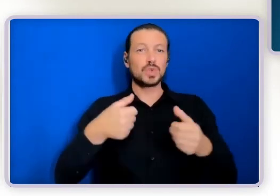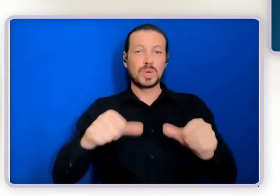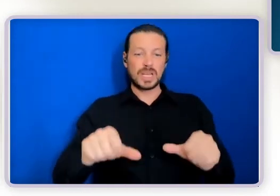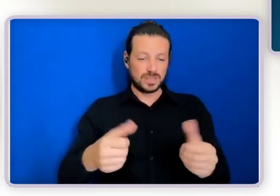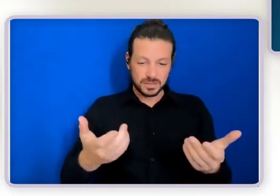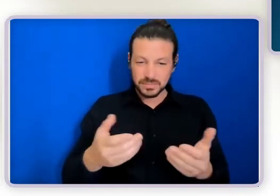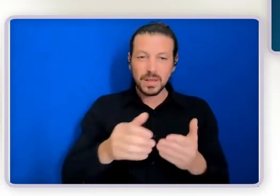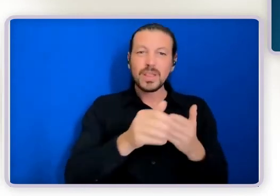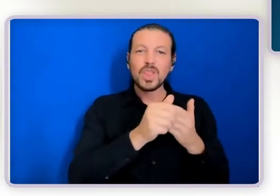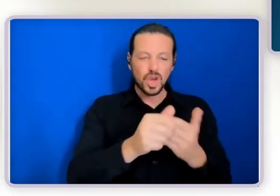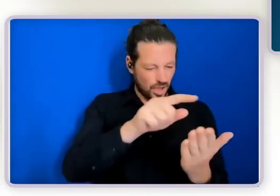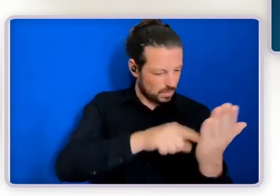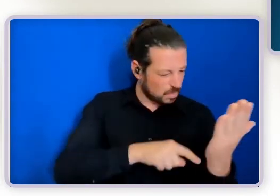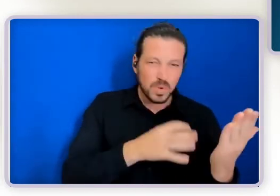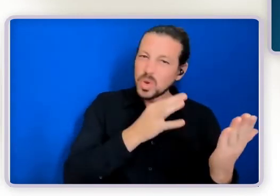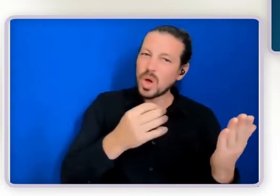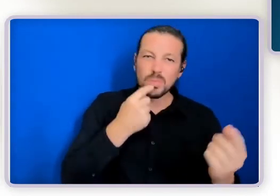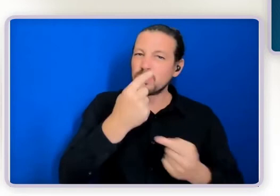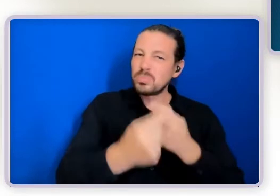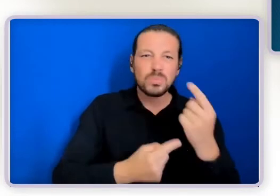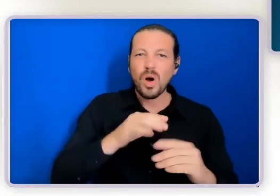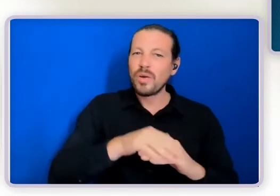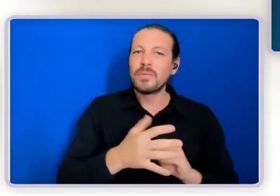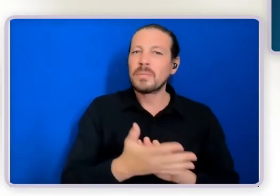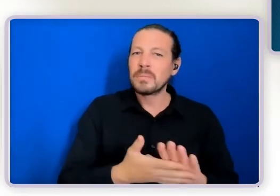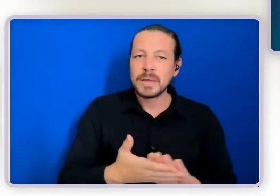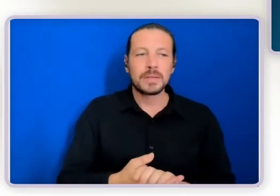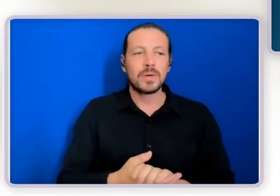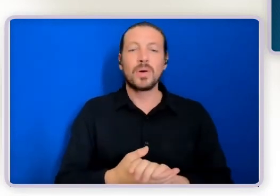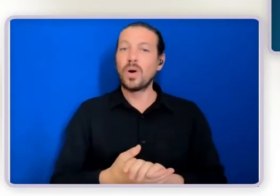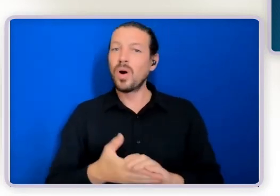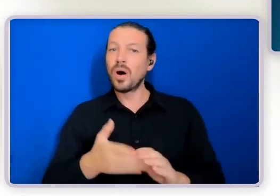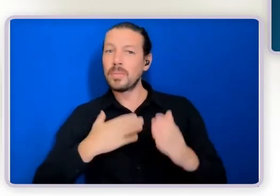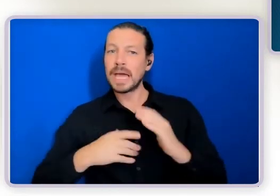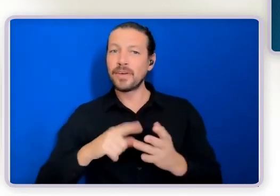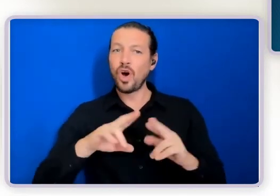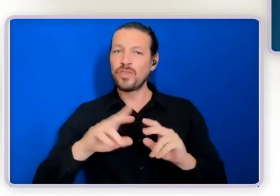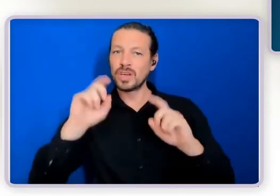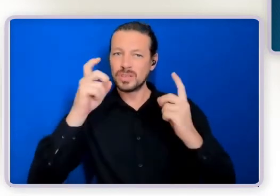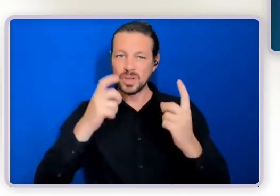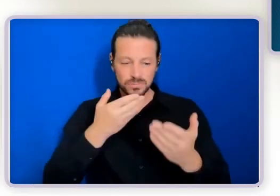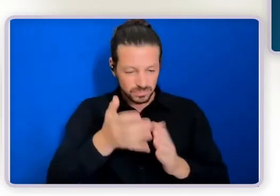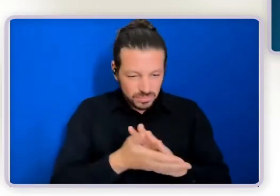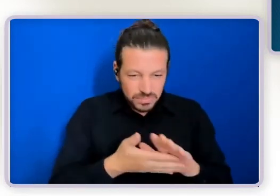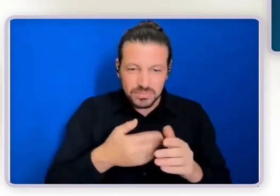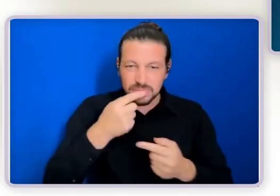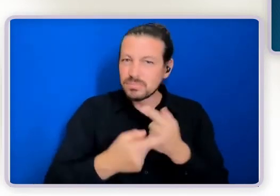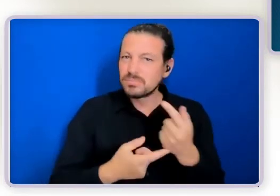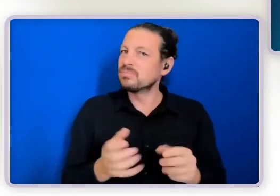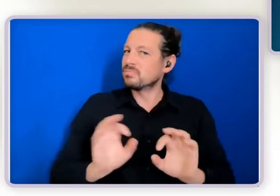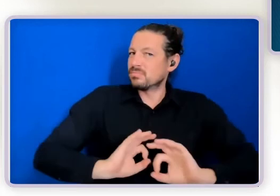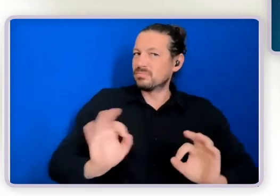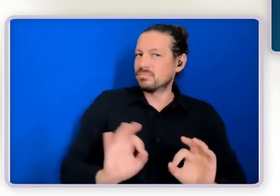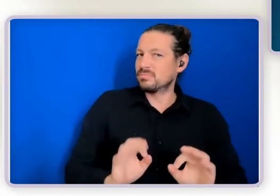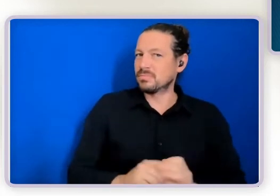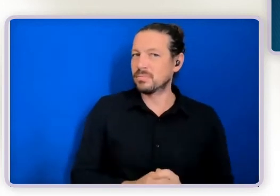evidence-based approach to behaviours of concern is. And there's no explanation as to, in terms of risk